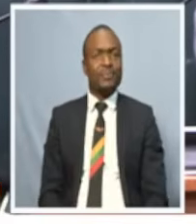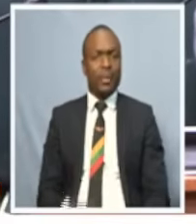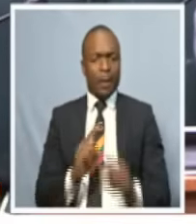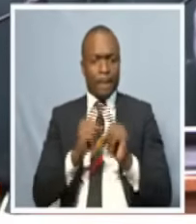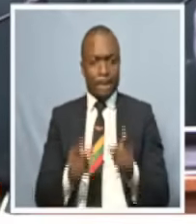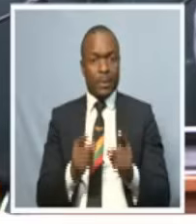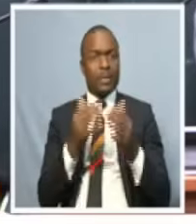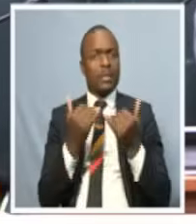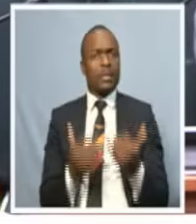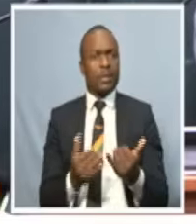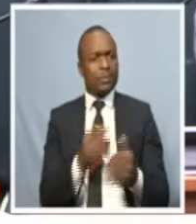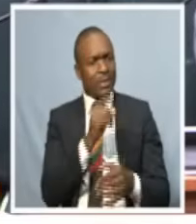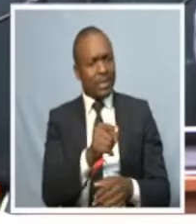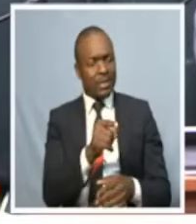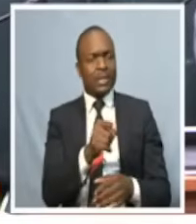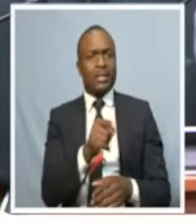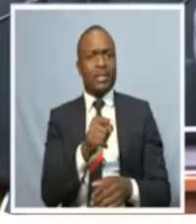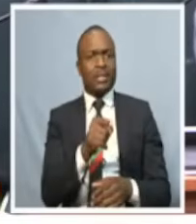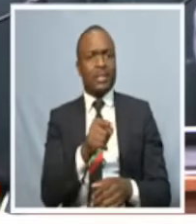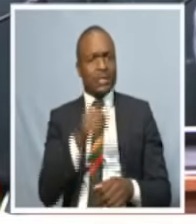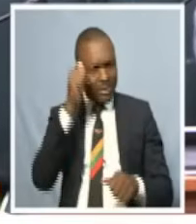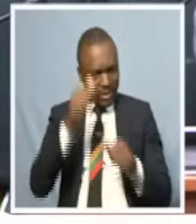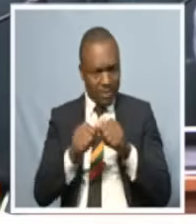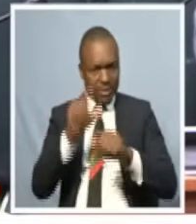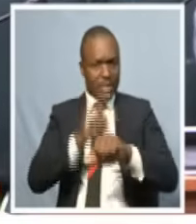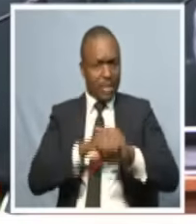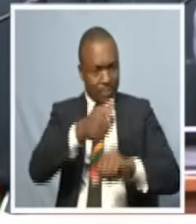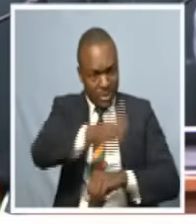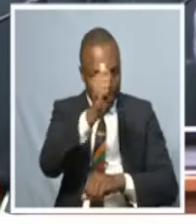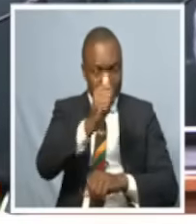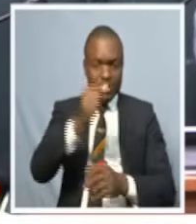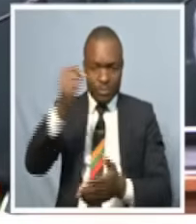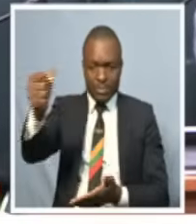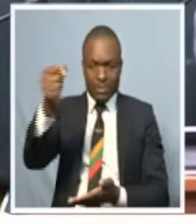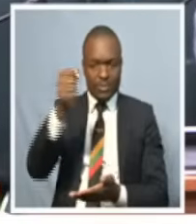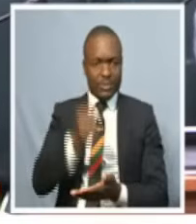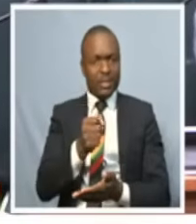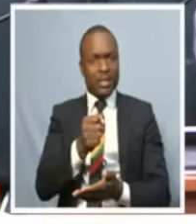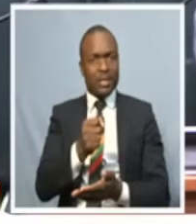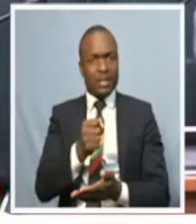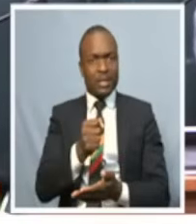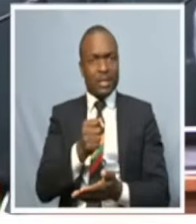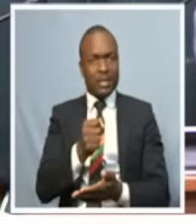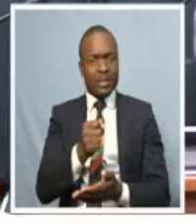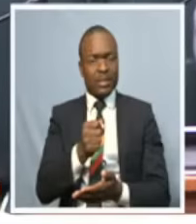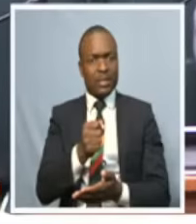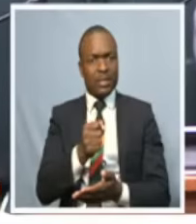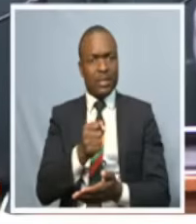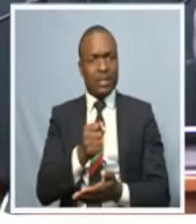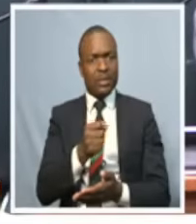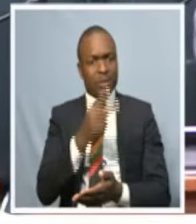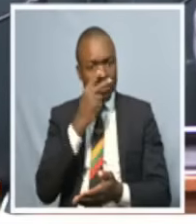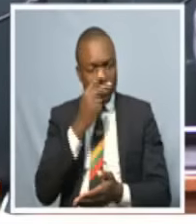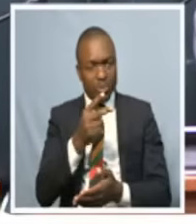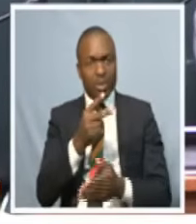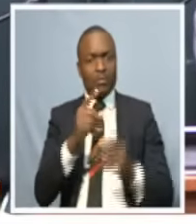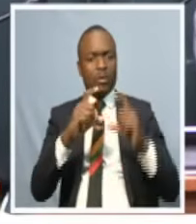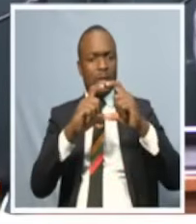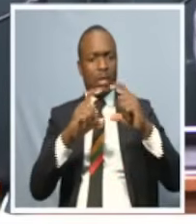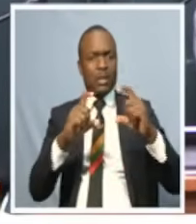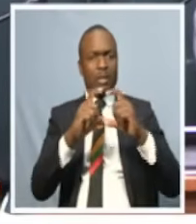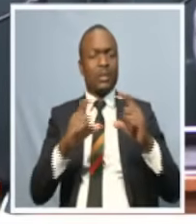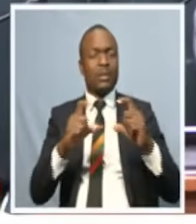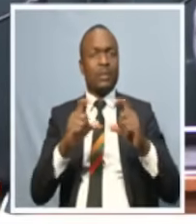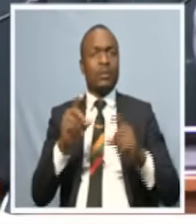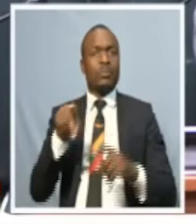But now it's a confirmation that when they were recruiting, they are looking for cards for you, PF,